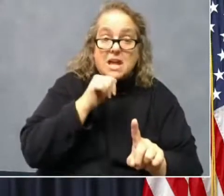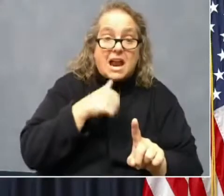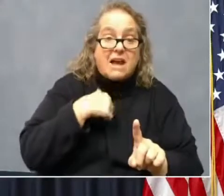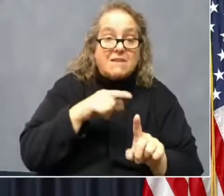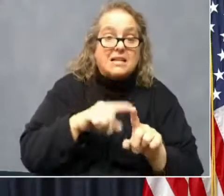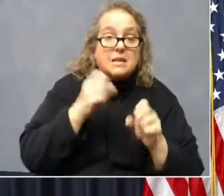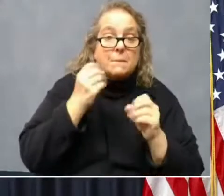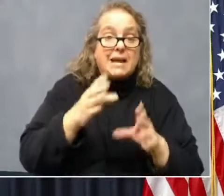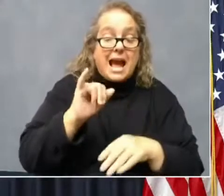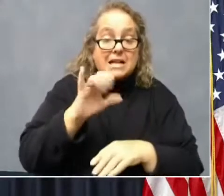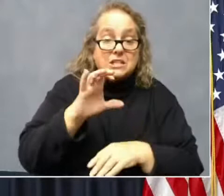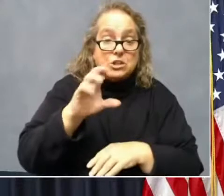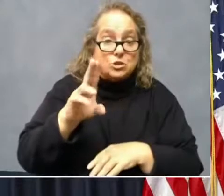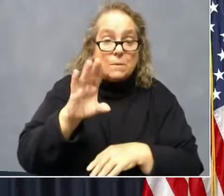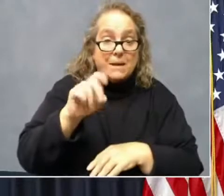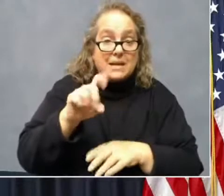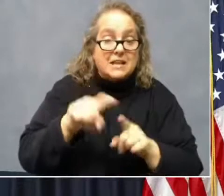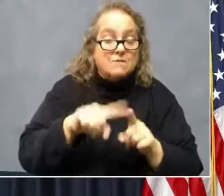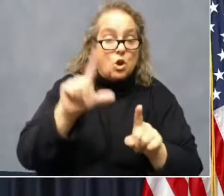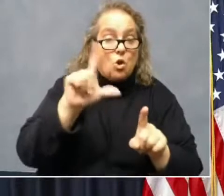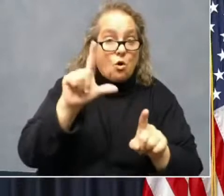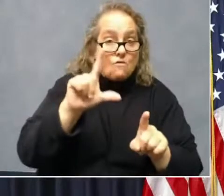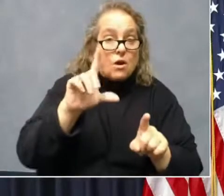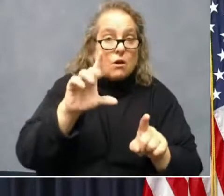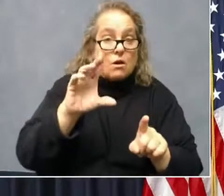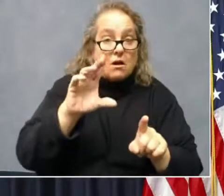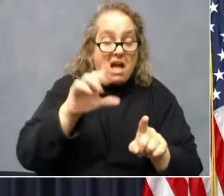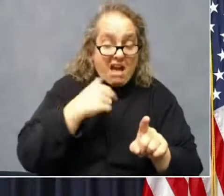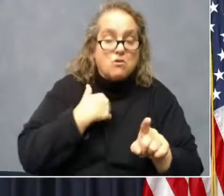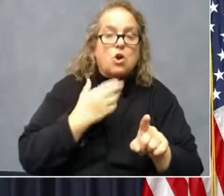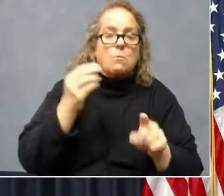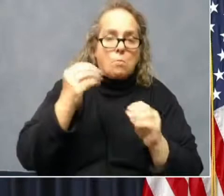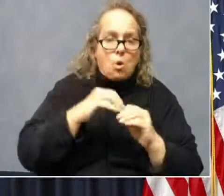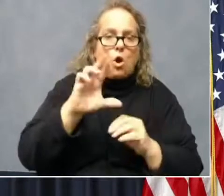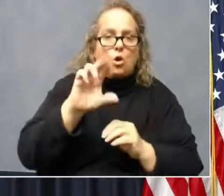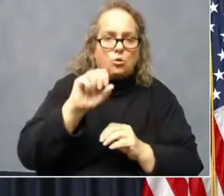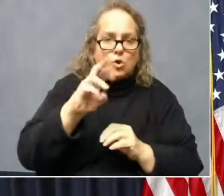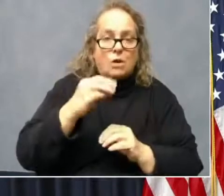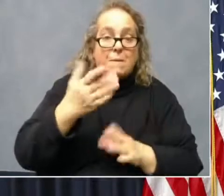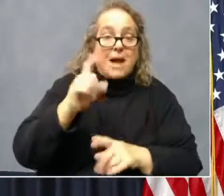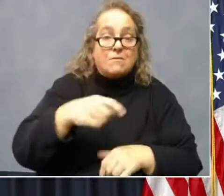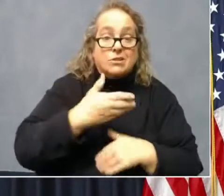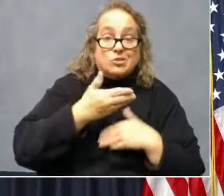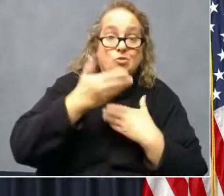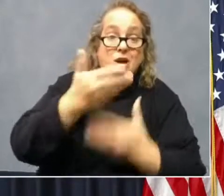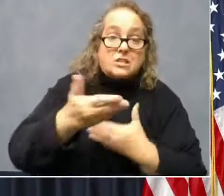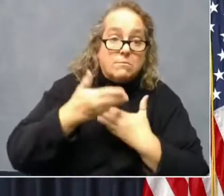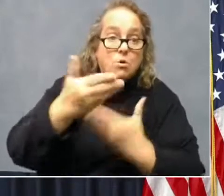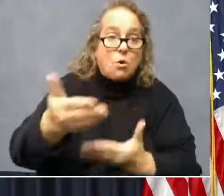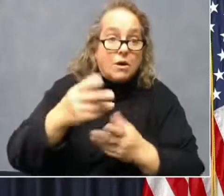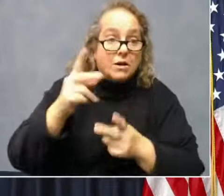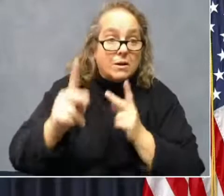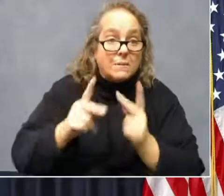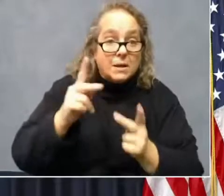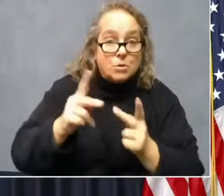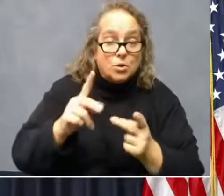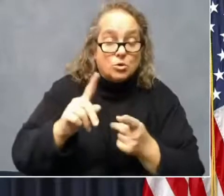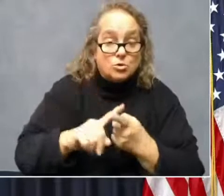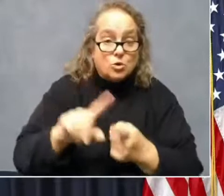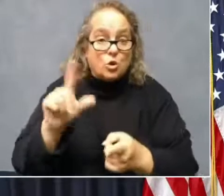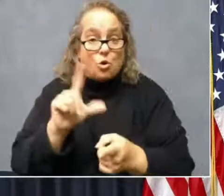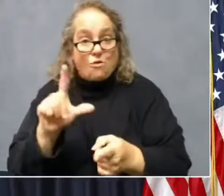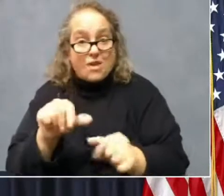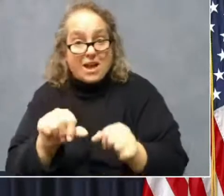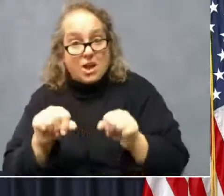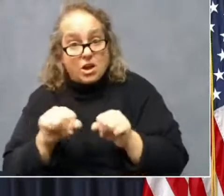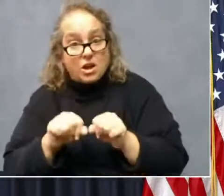area, has room. And if that means we've got to transport, provided that we can, some patients that are in 10 to